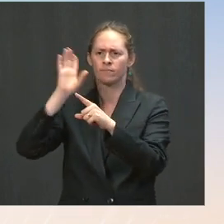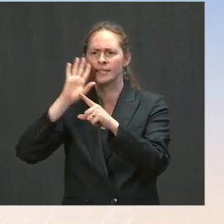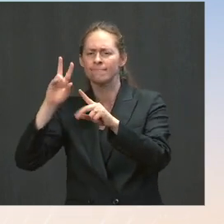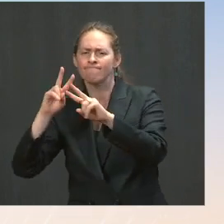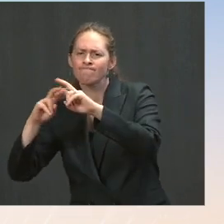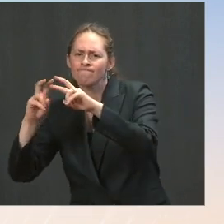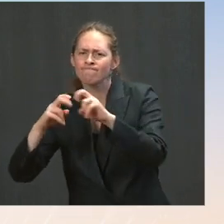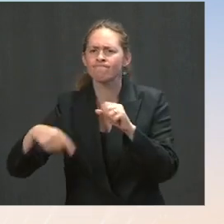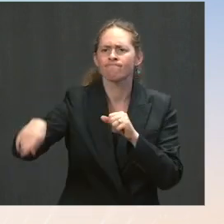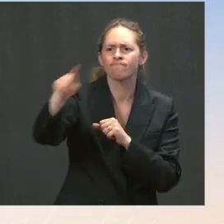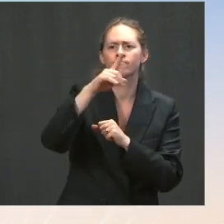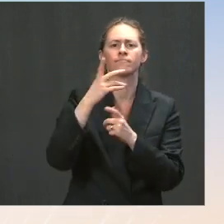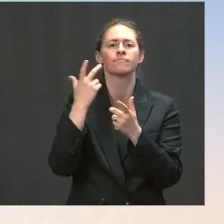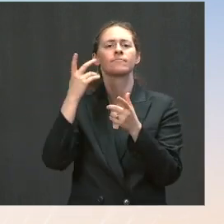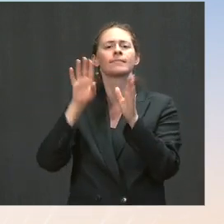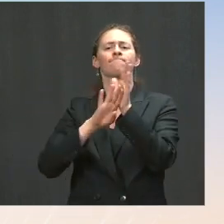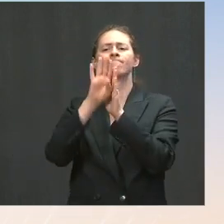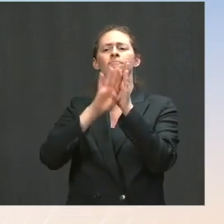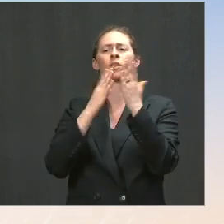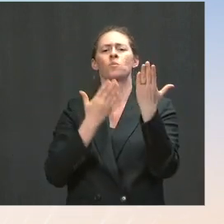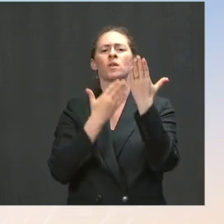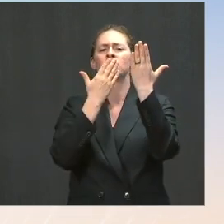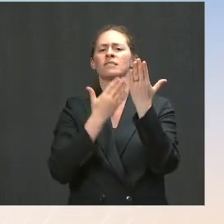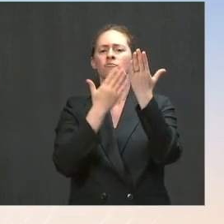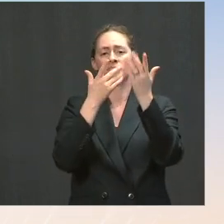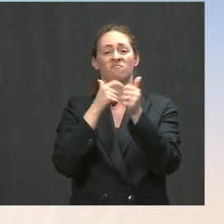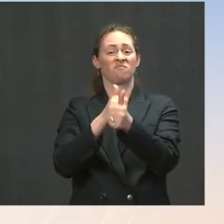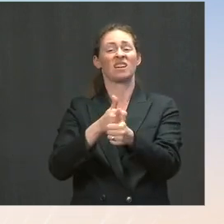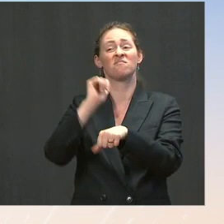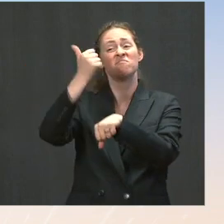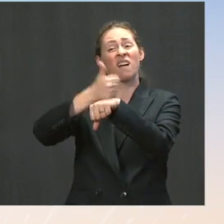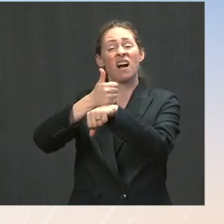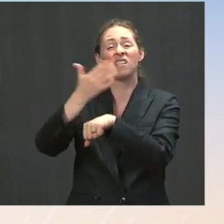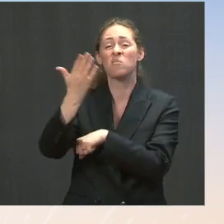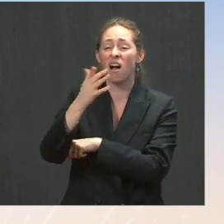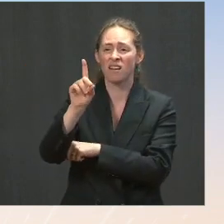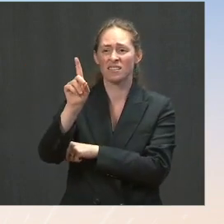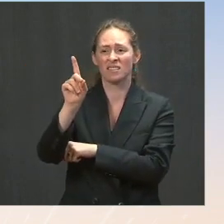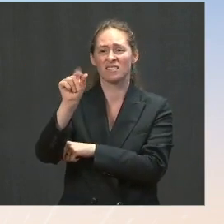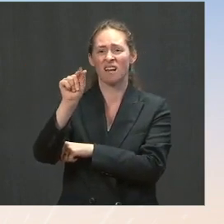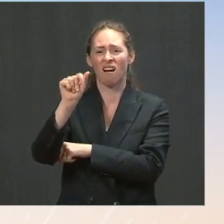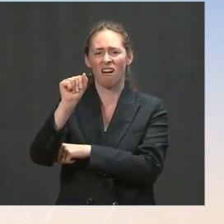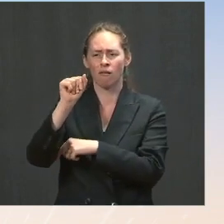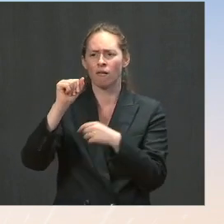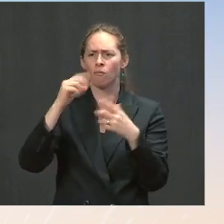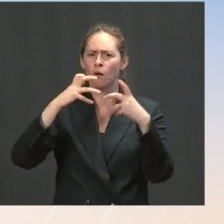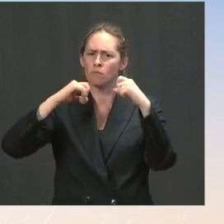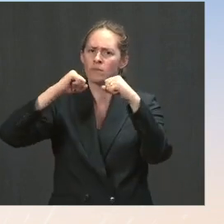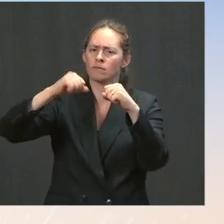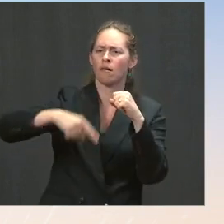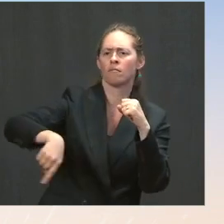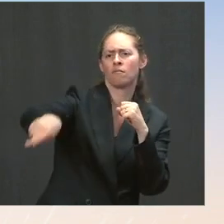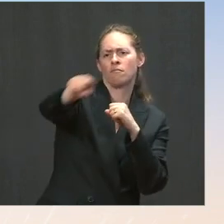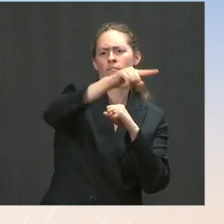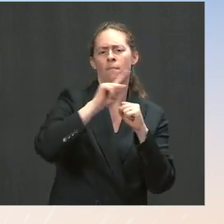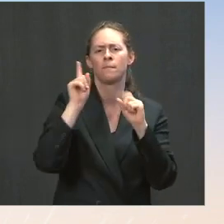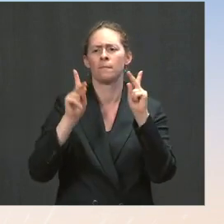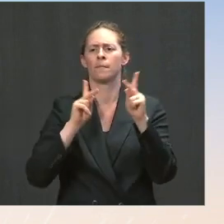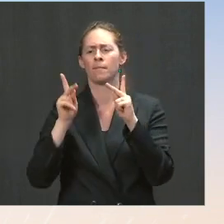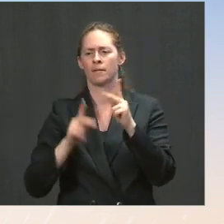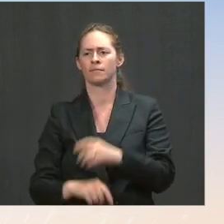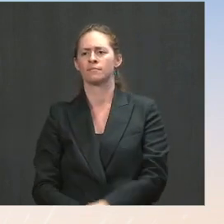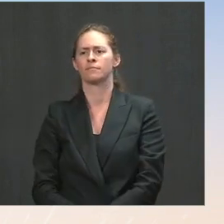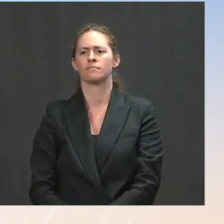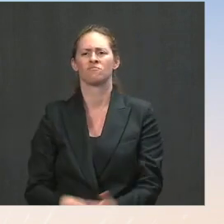recommendations based on data to save people's lives and protect people from getting the virus, being hospitalized, or of course